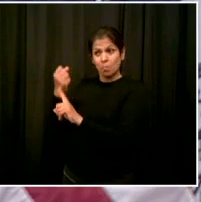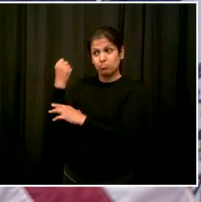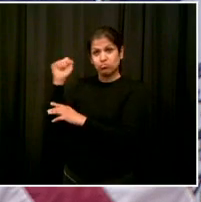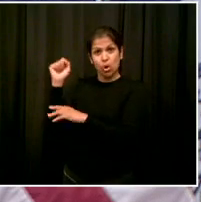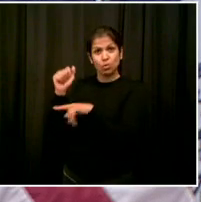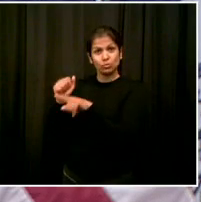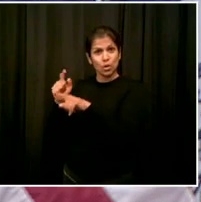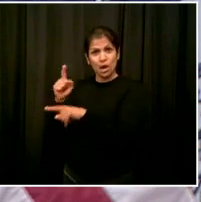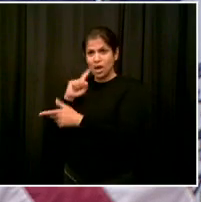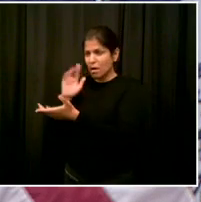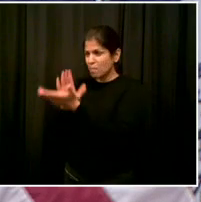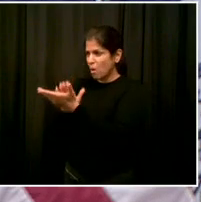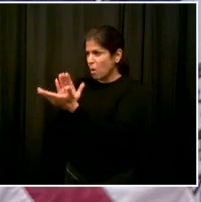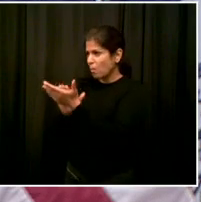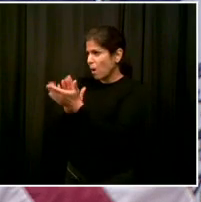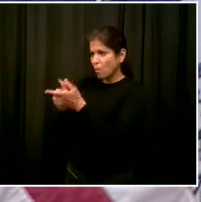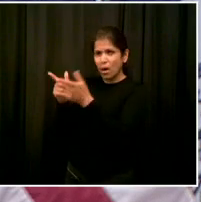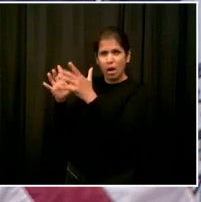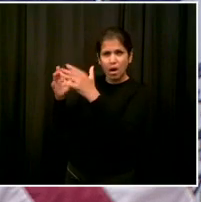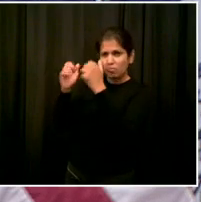killing.